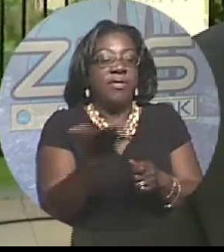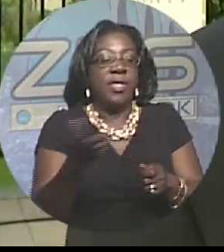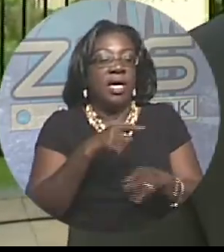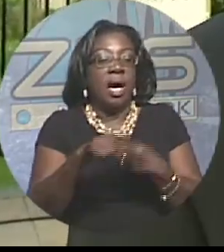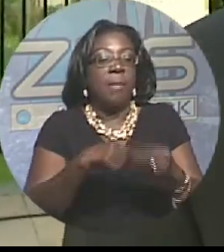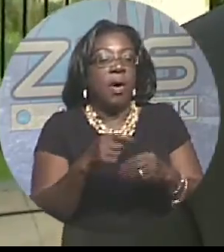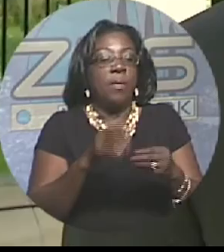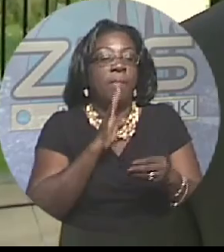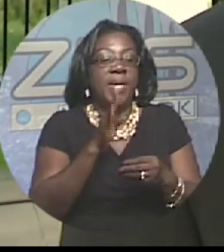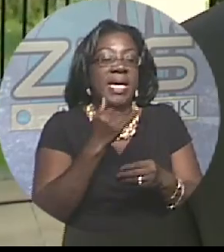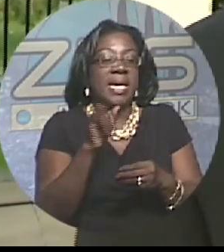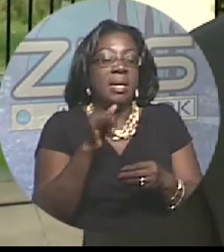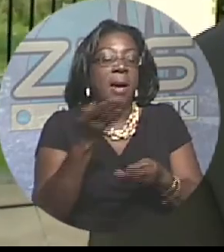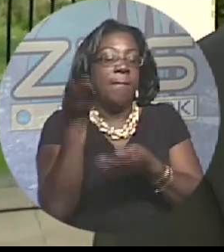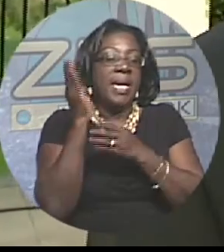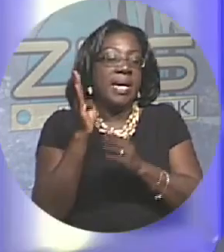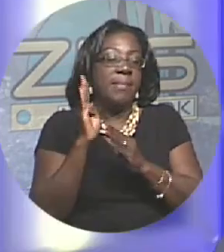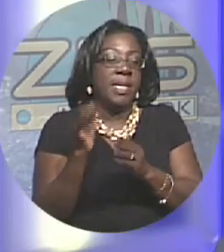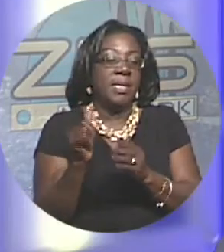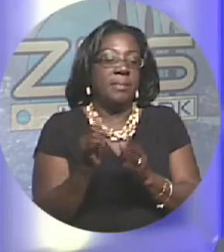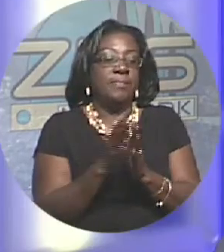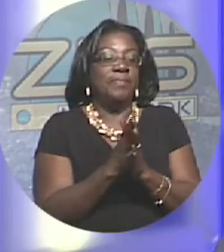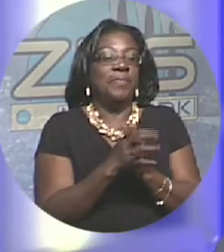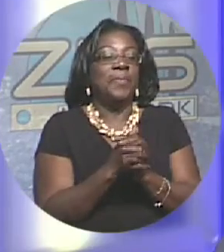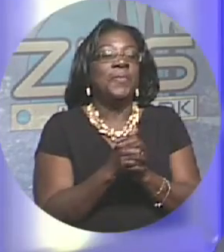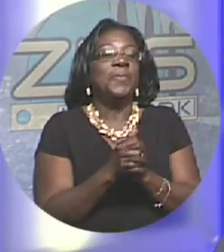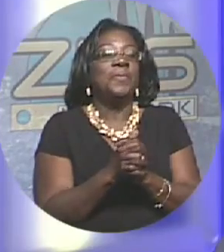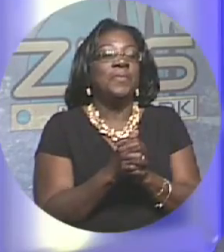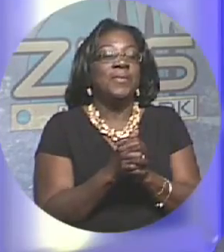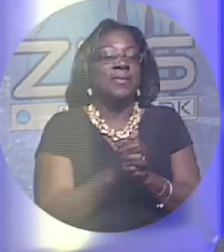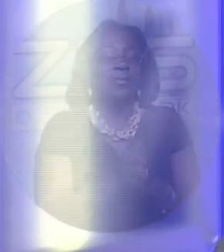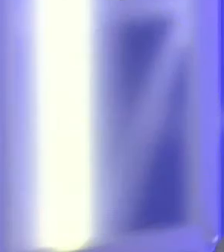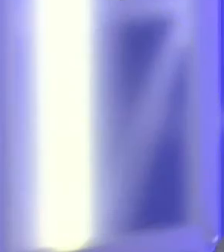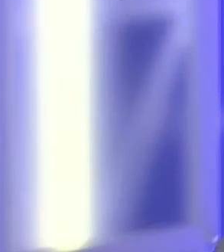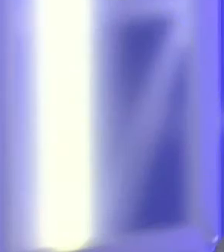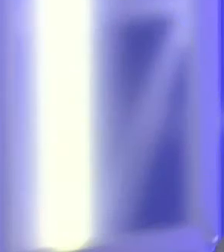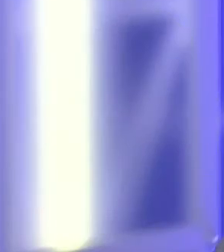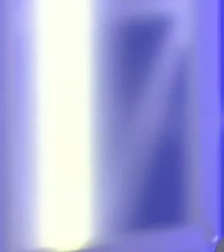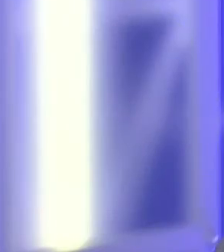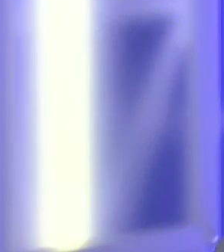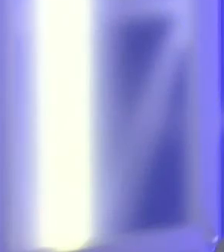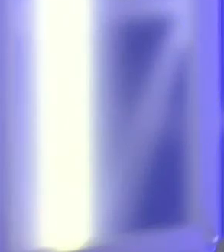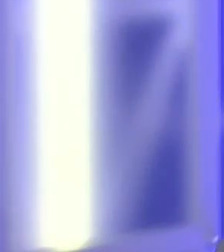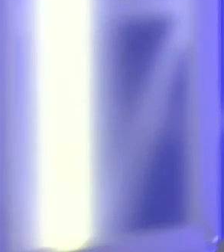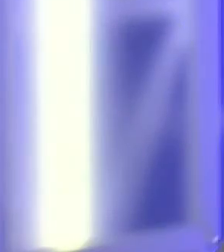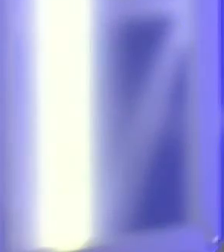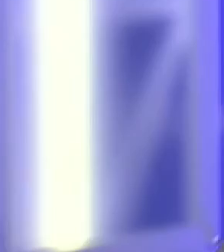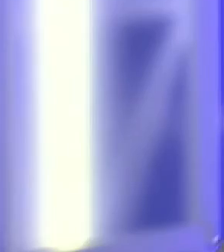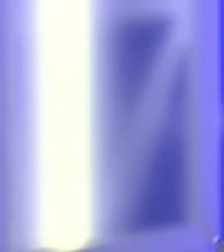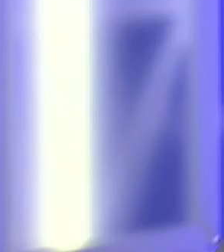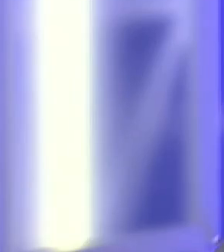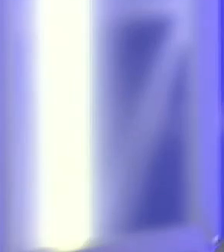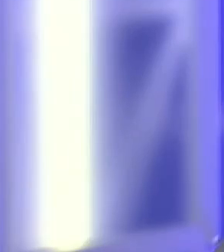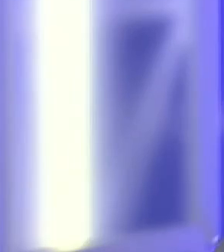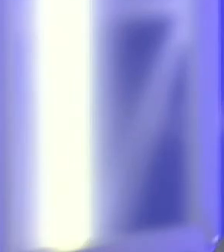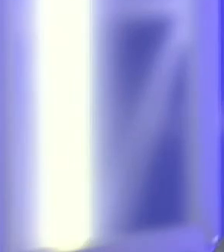top, flying a kite, to the cuisine. Stay with us. Sports is next with Julian Gibson.